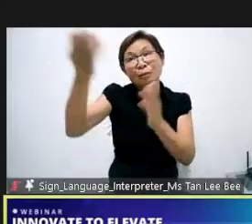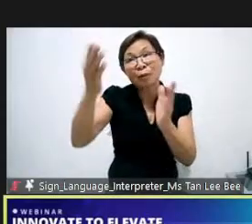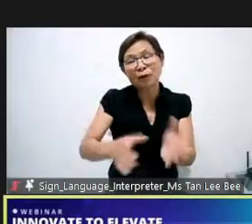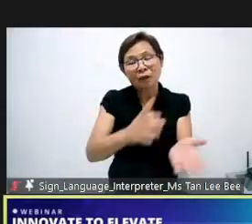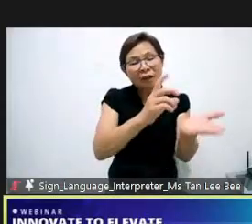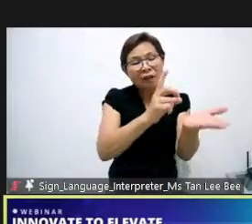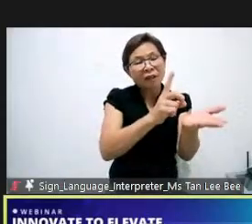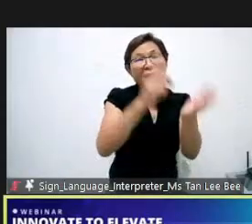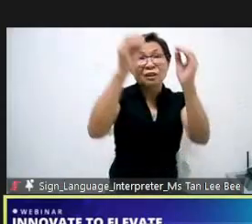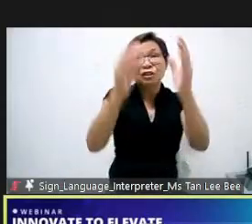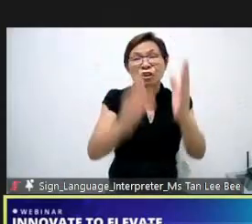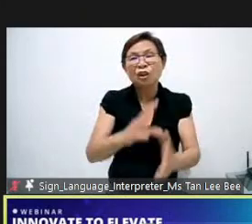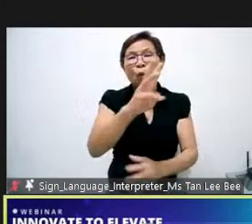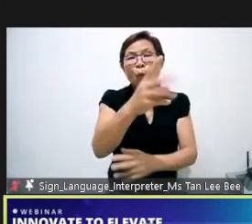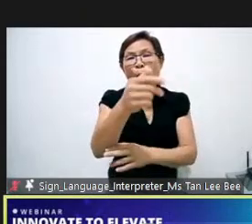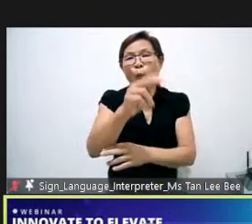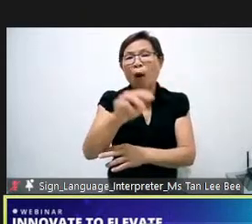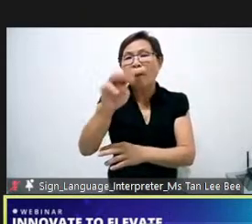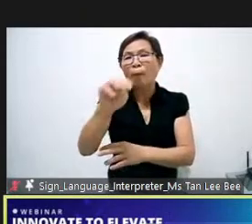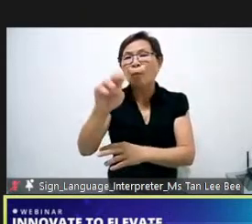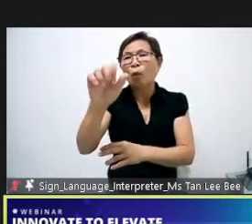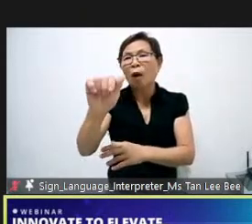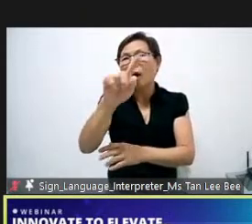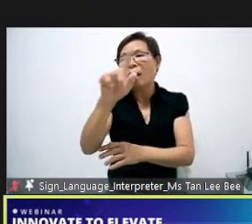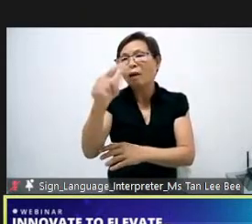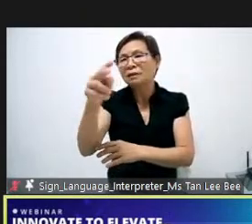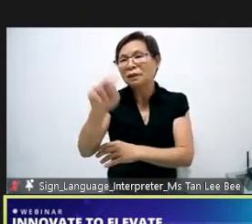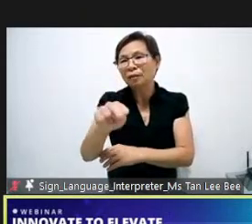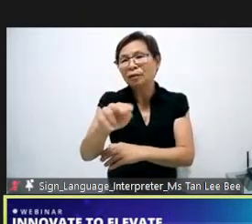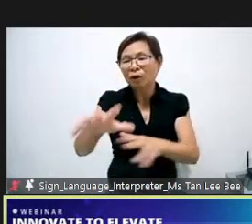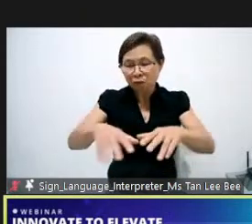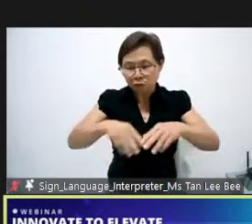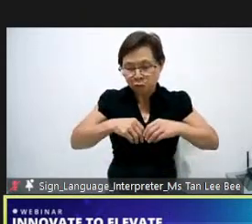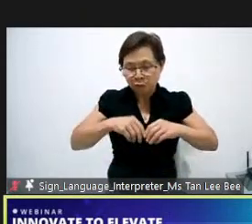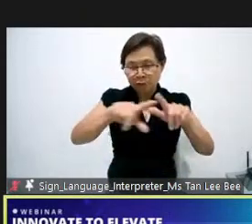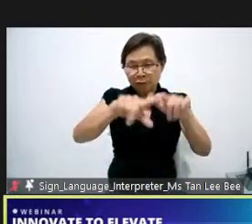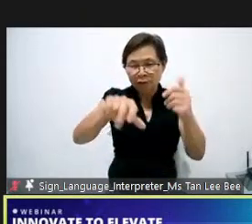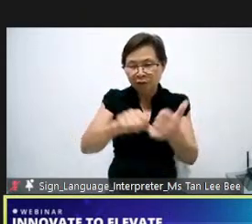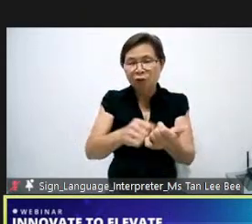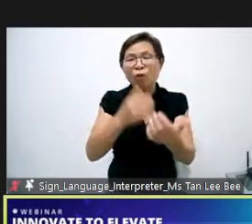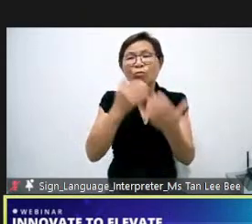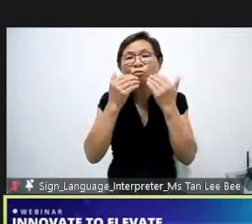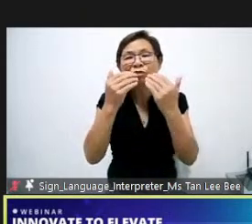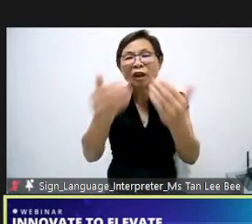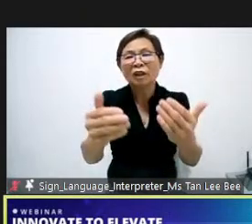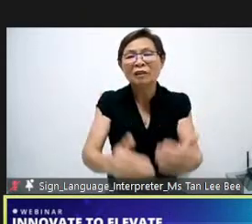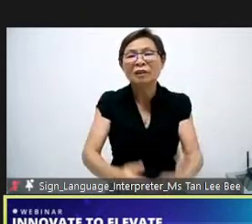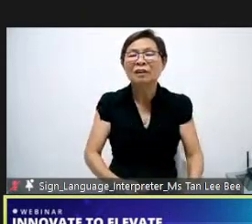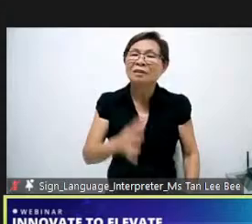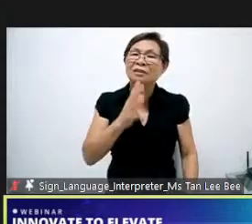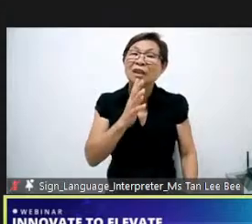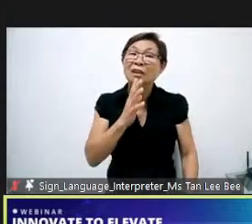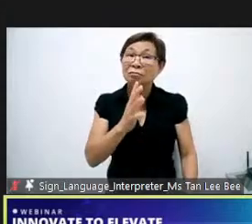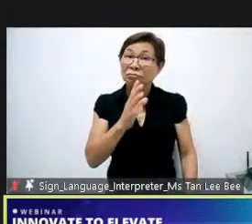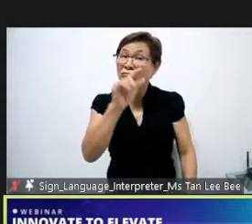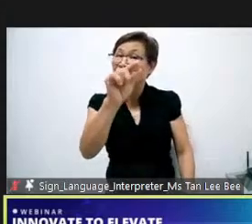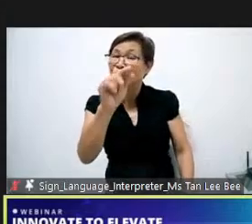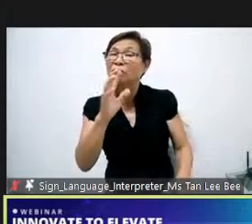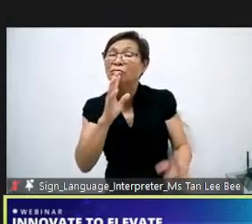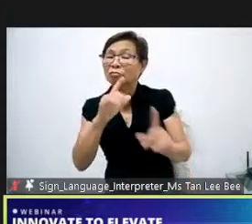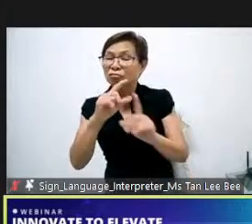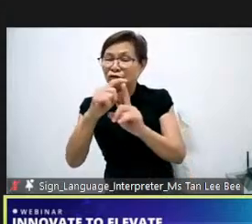Cikgu Wan Muazzam bin Wan Abidin, to receive his certificate of appreciation and to say a few words to our viewers